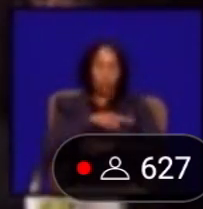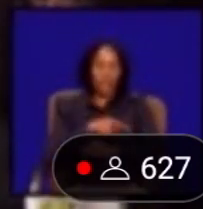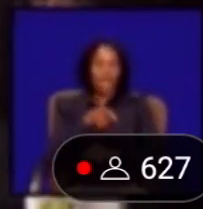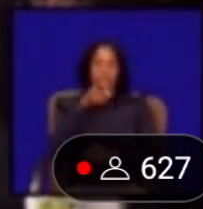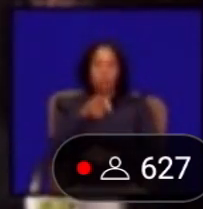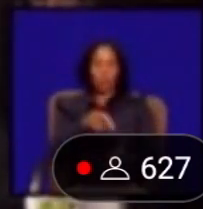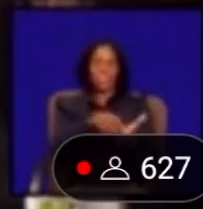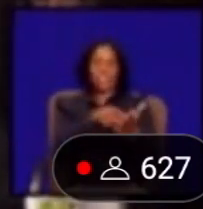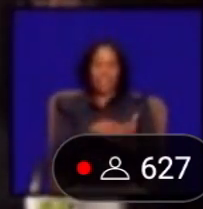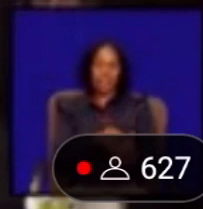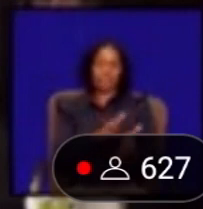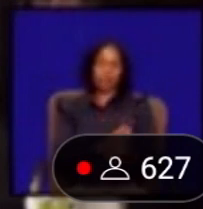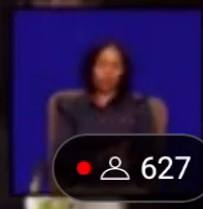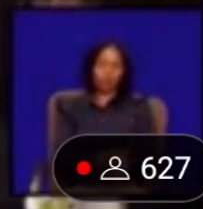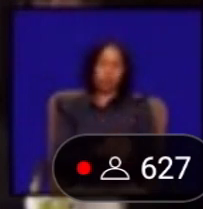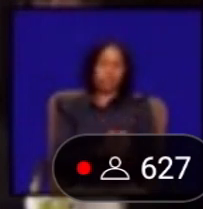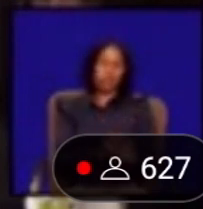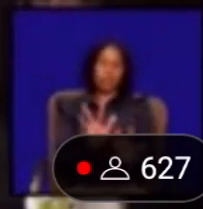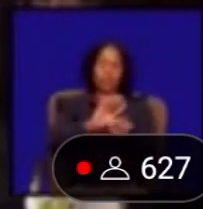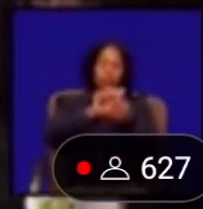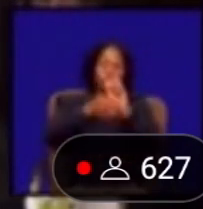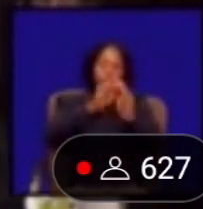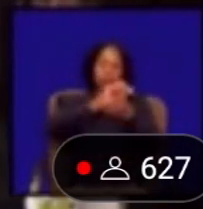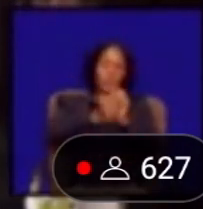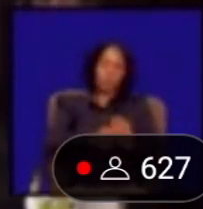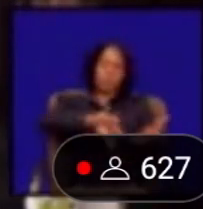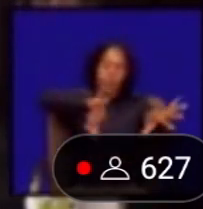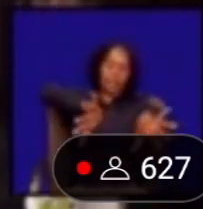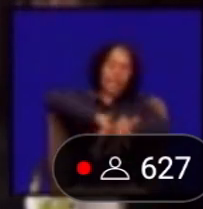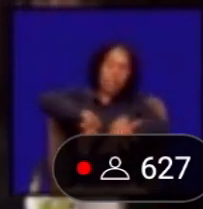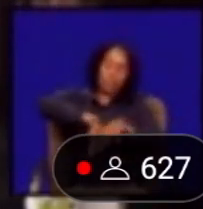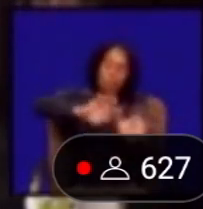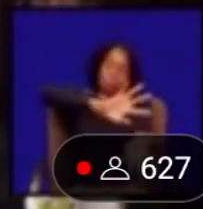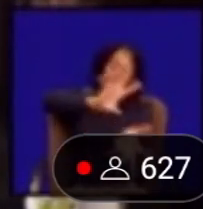you deserve to be thrown into the dustbin of history,